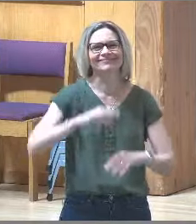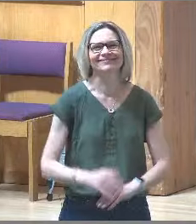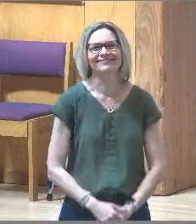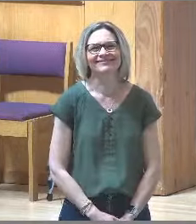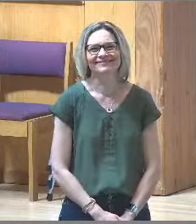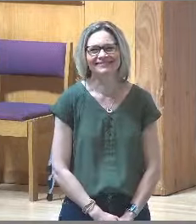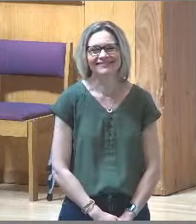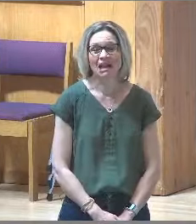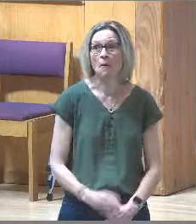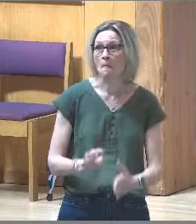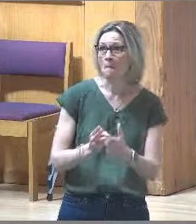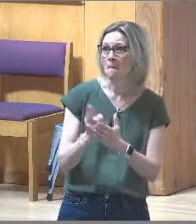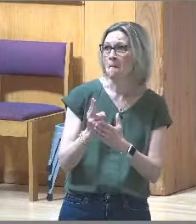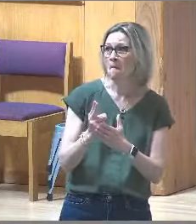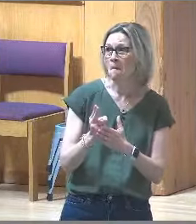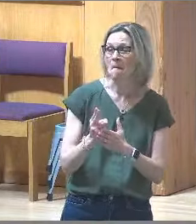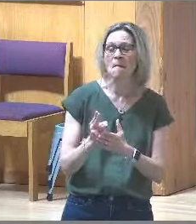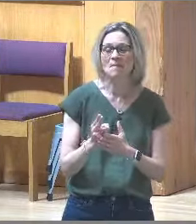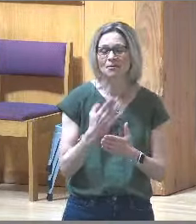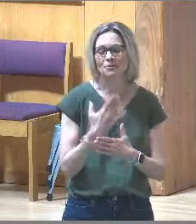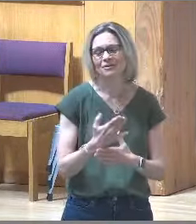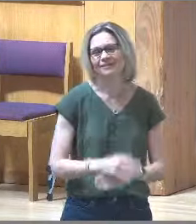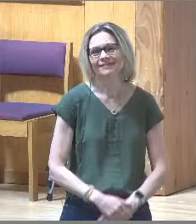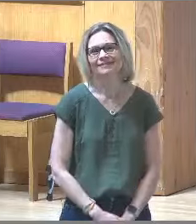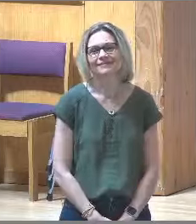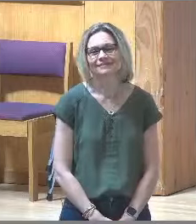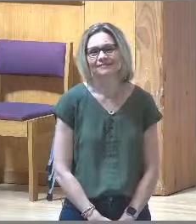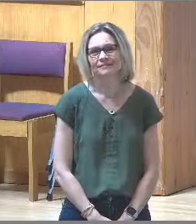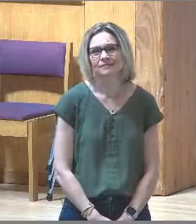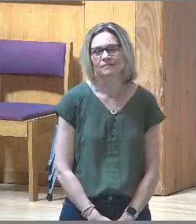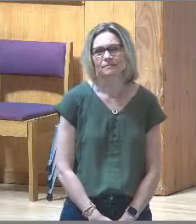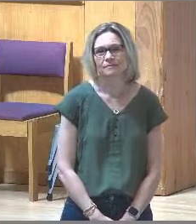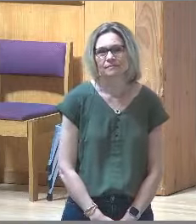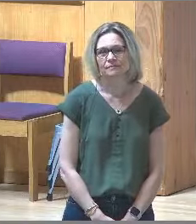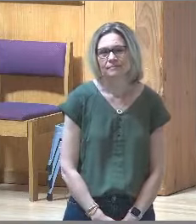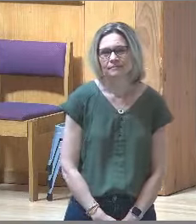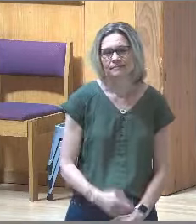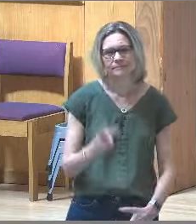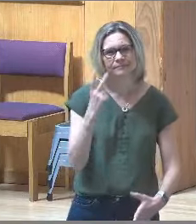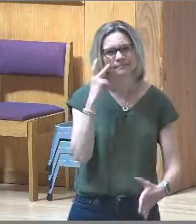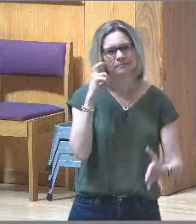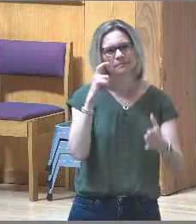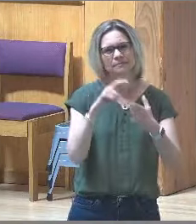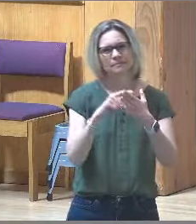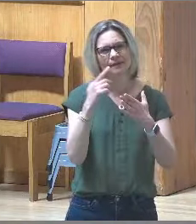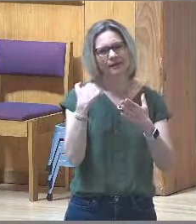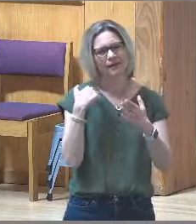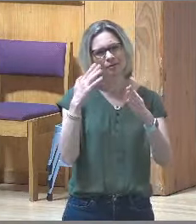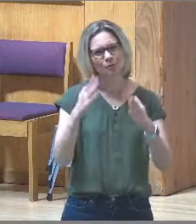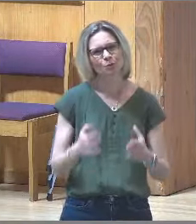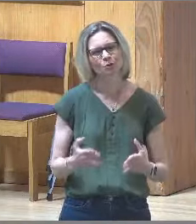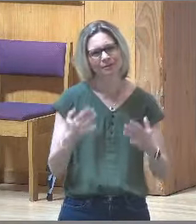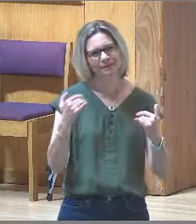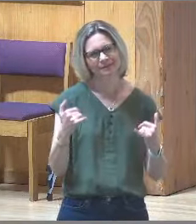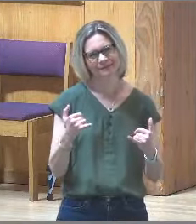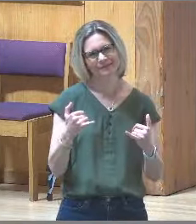You are honest, which is good. Yes. Did you see that we have somebody reading the Bible for there today?